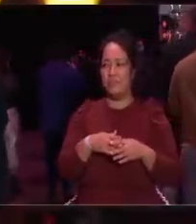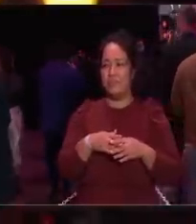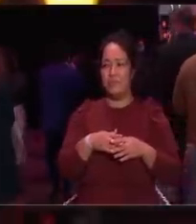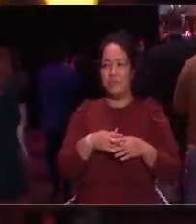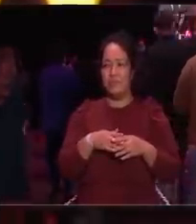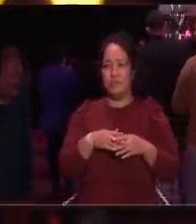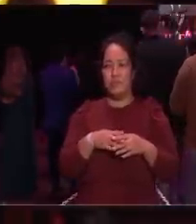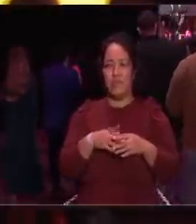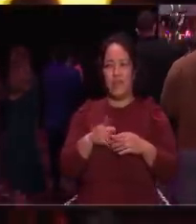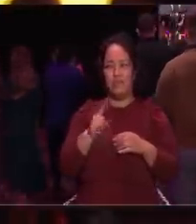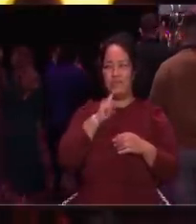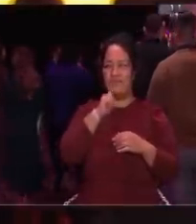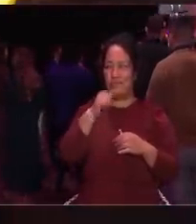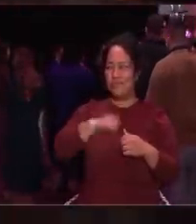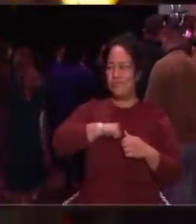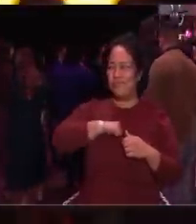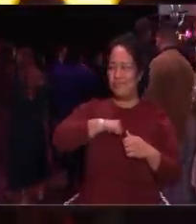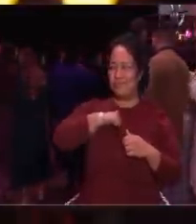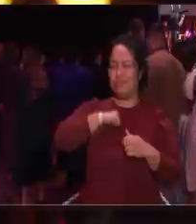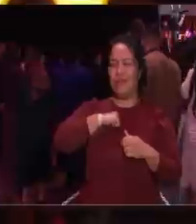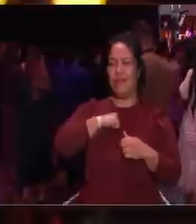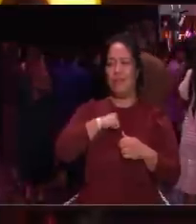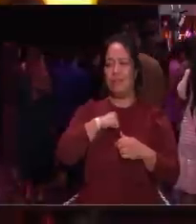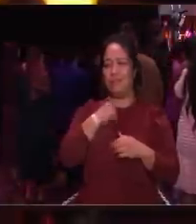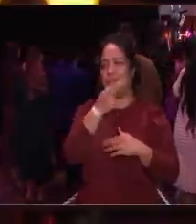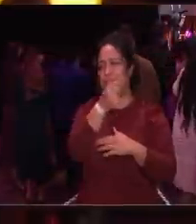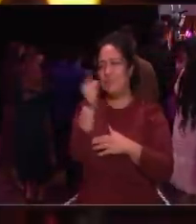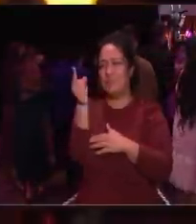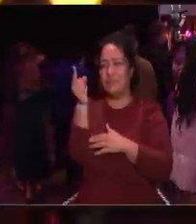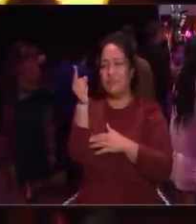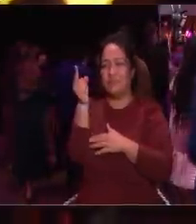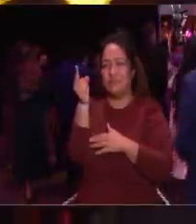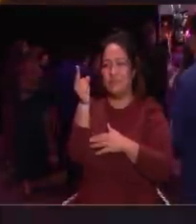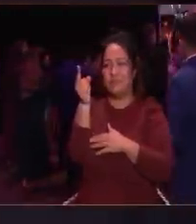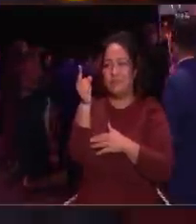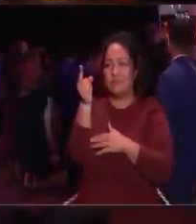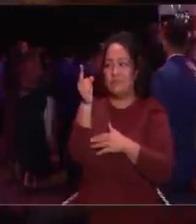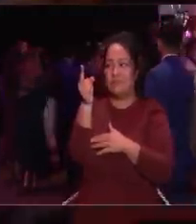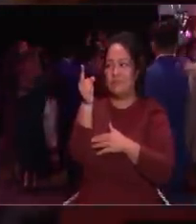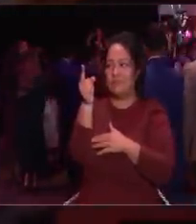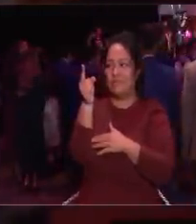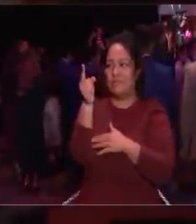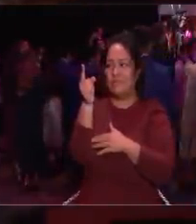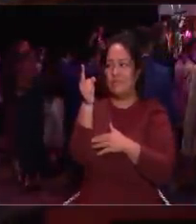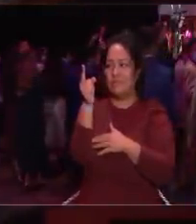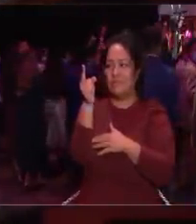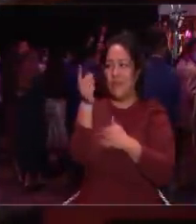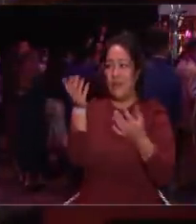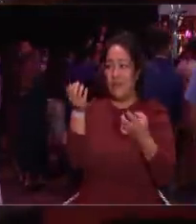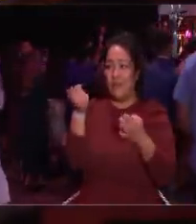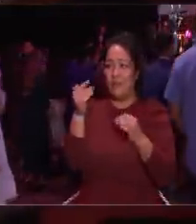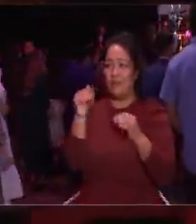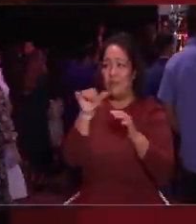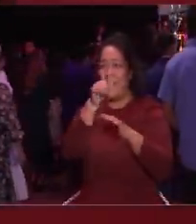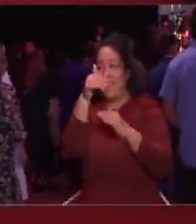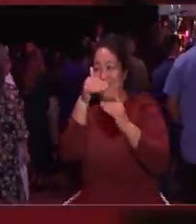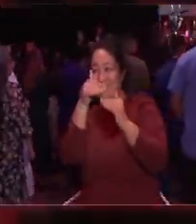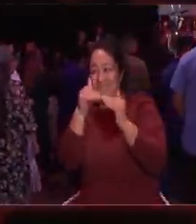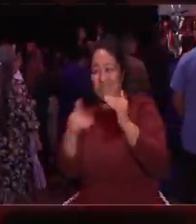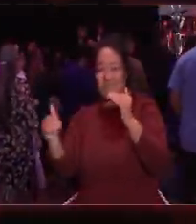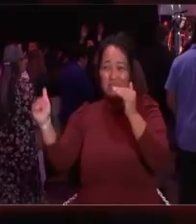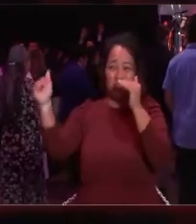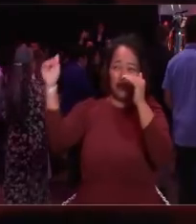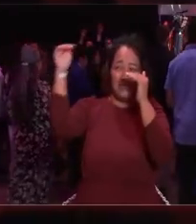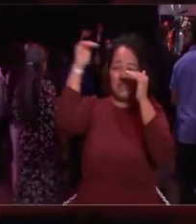I'm really proud of you. Estoy tan orgulloso de ustedes. But I want you to go to the next level, pero please. Quiero que vayan al